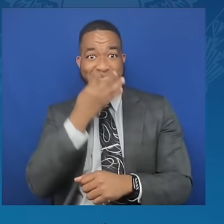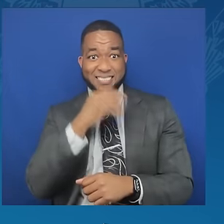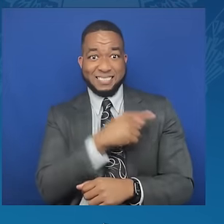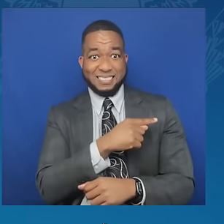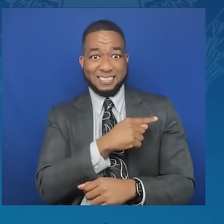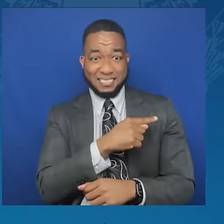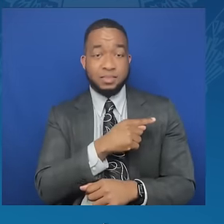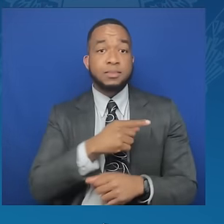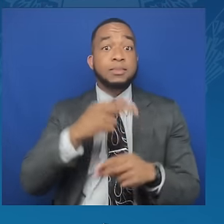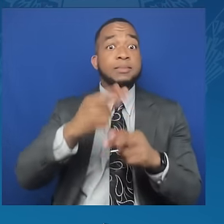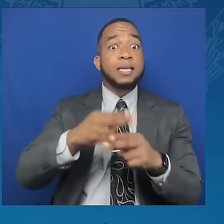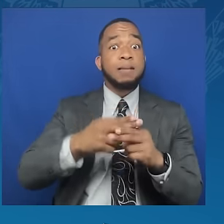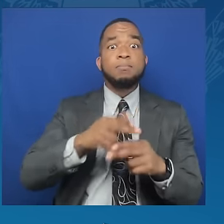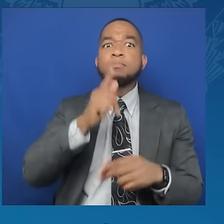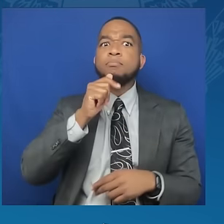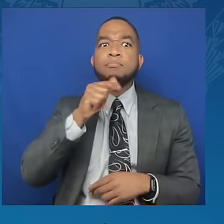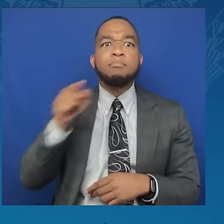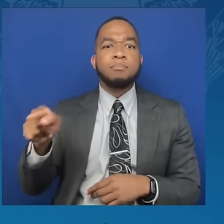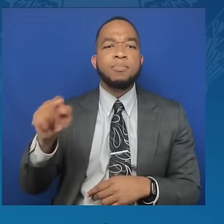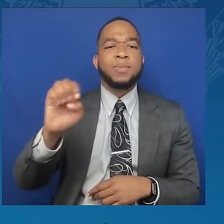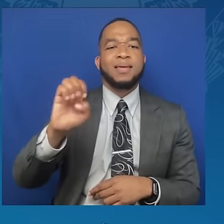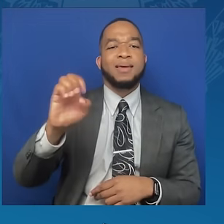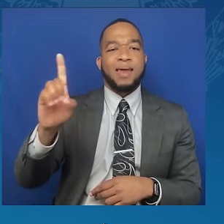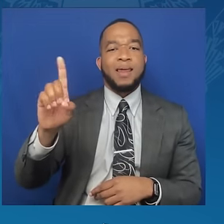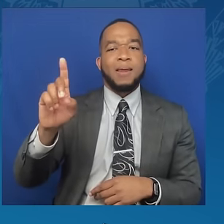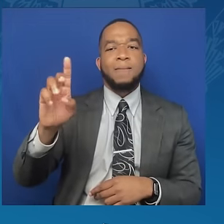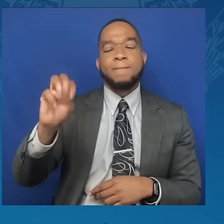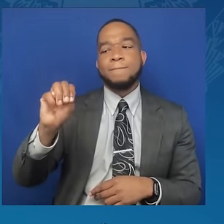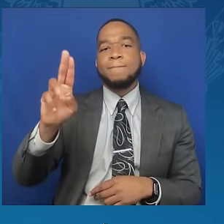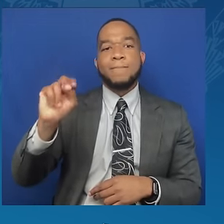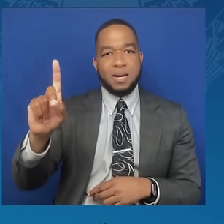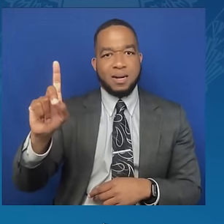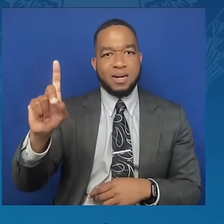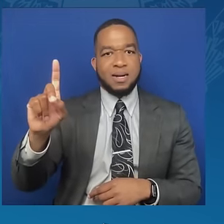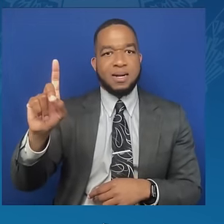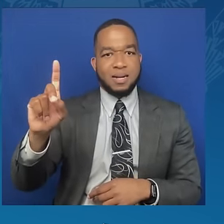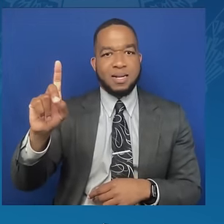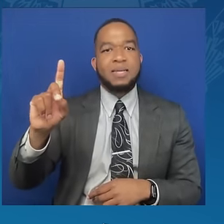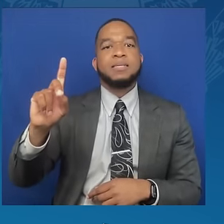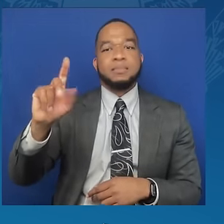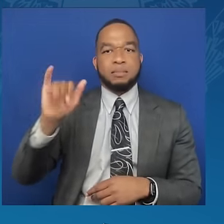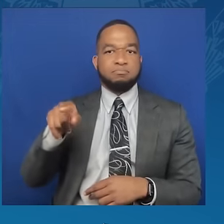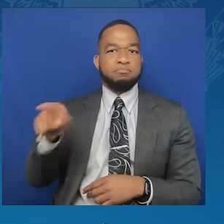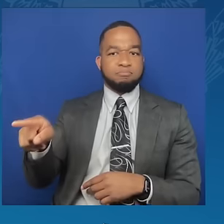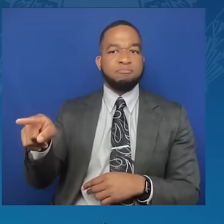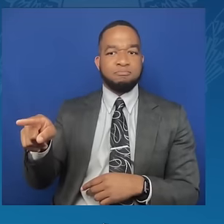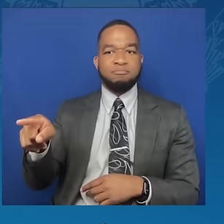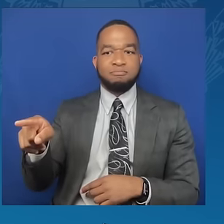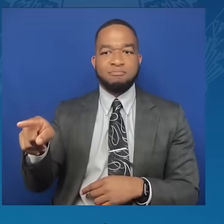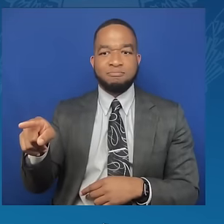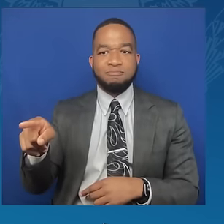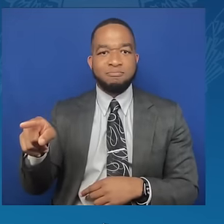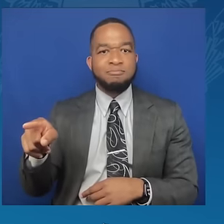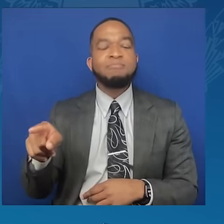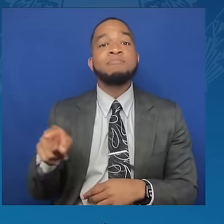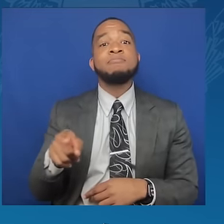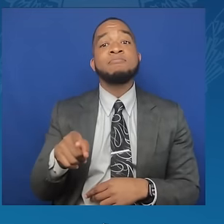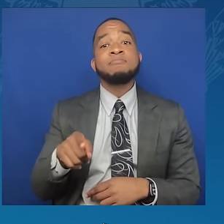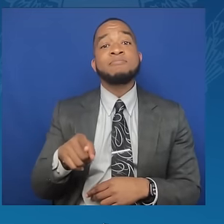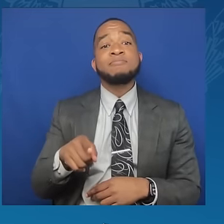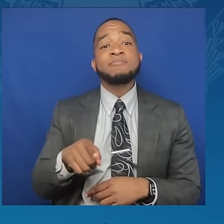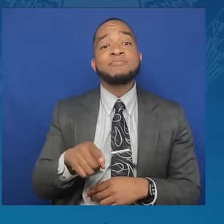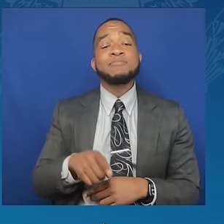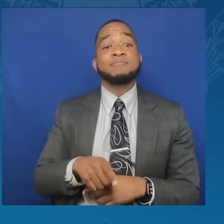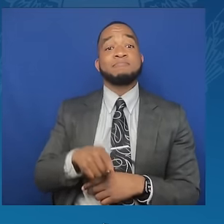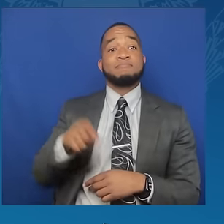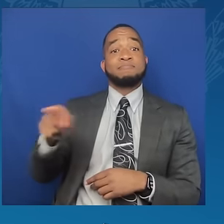Confederate officer and Grand Dragon of the Alabama Ku Klux Klan. The spirit of the